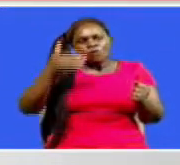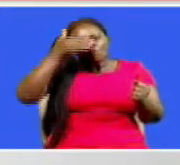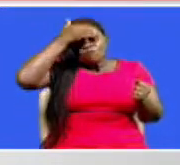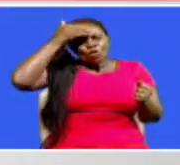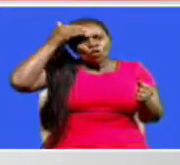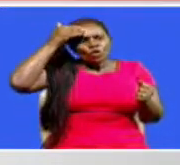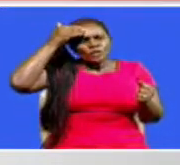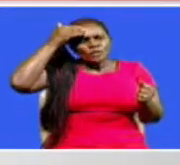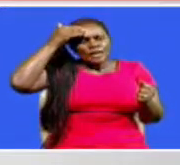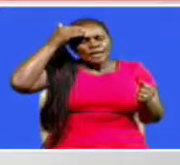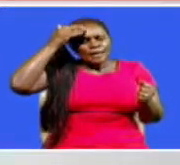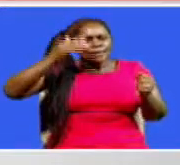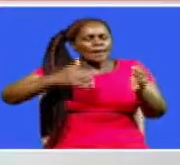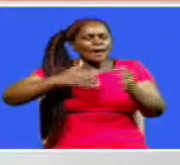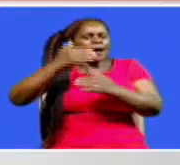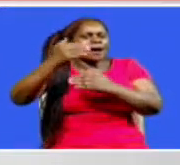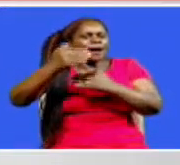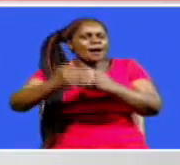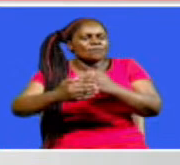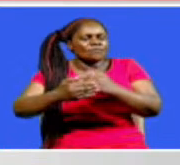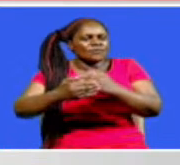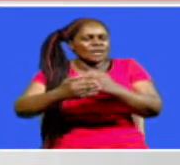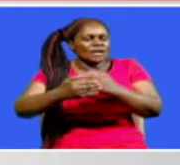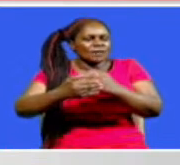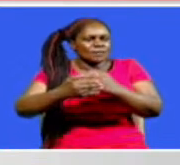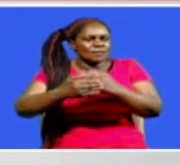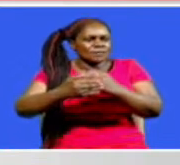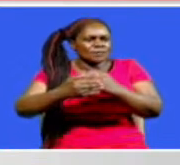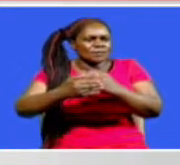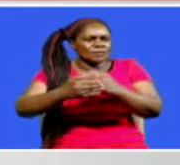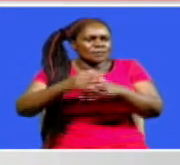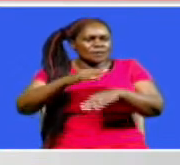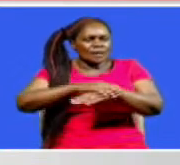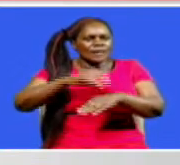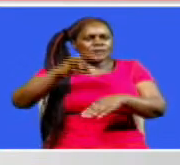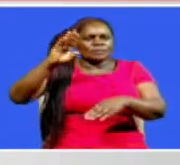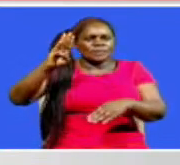promoted immediately after the CBA